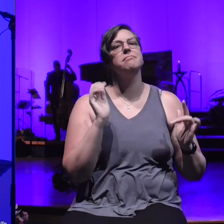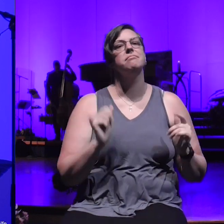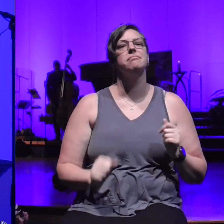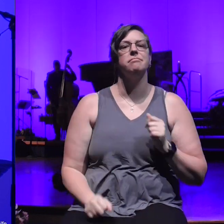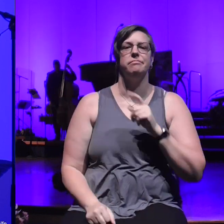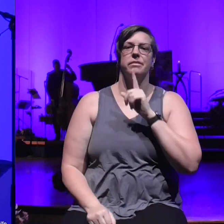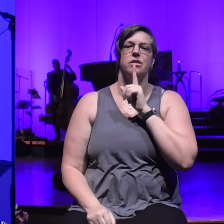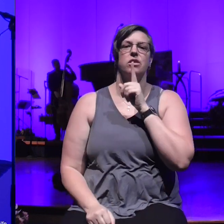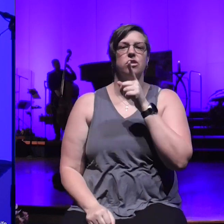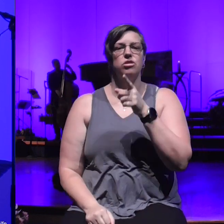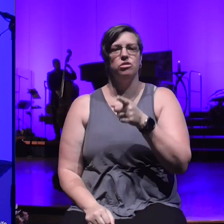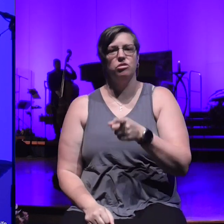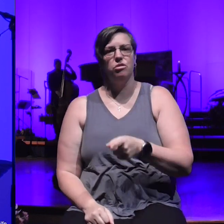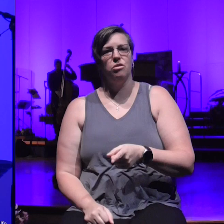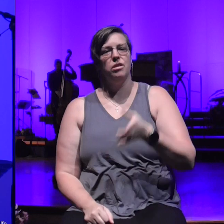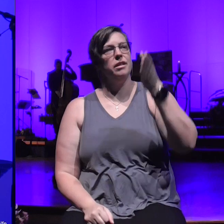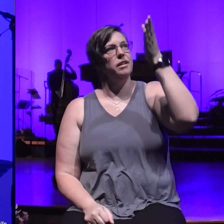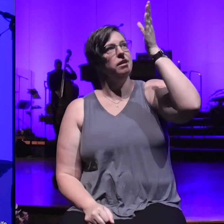face.